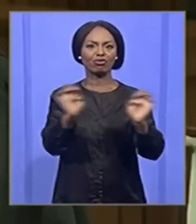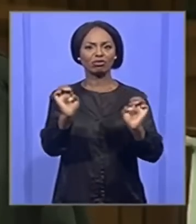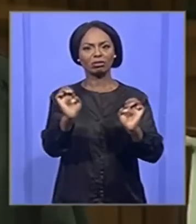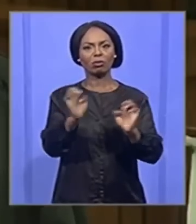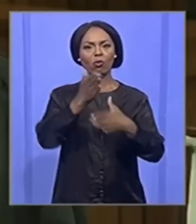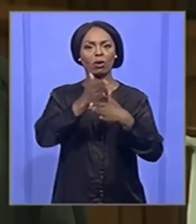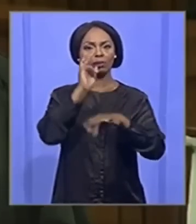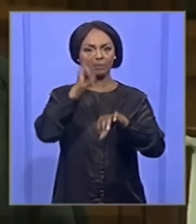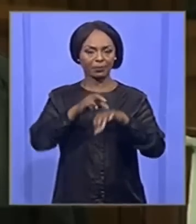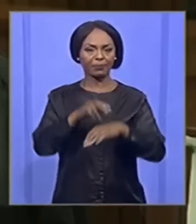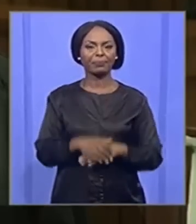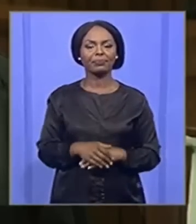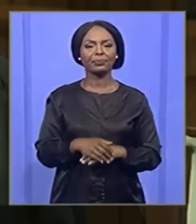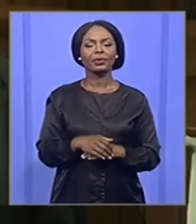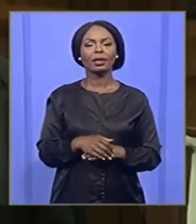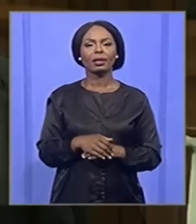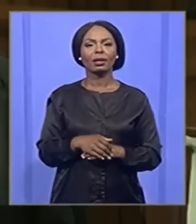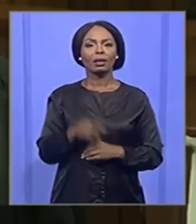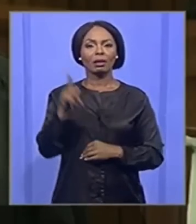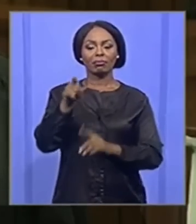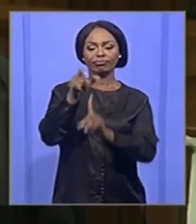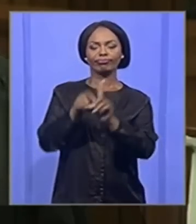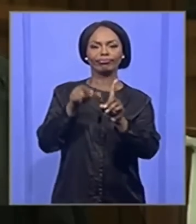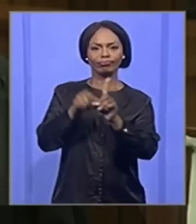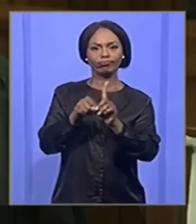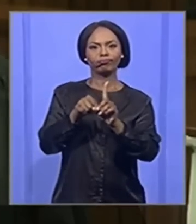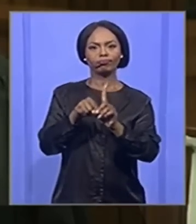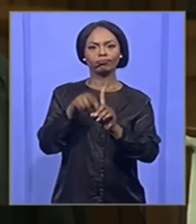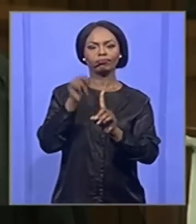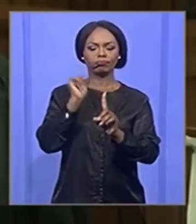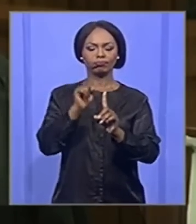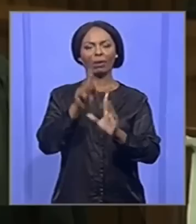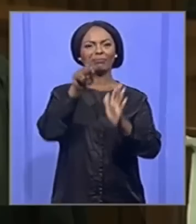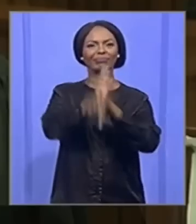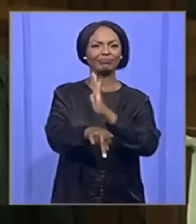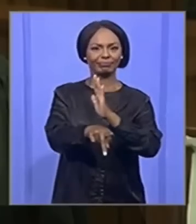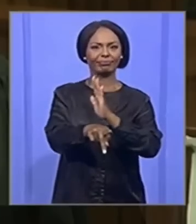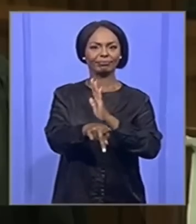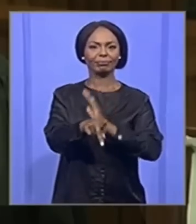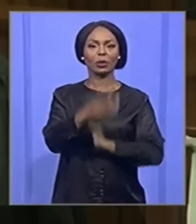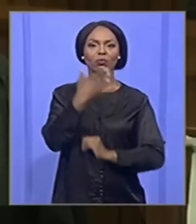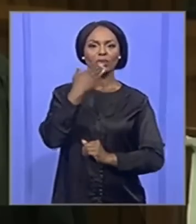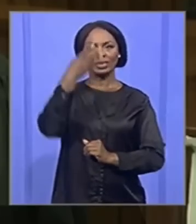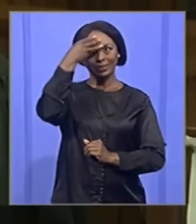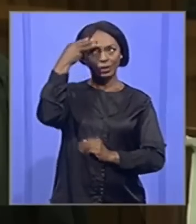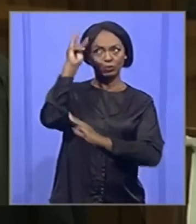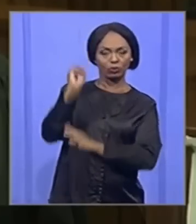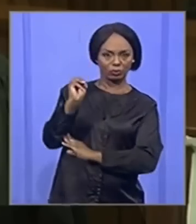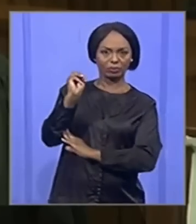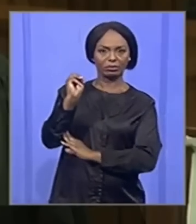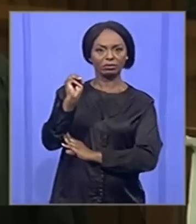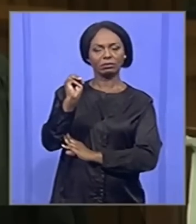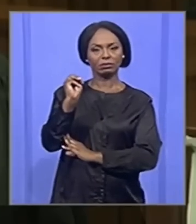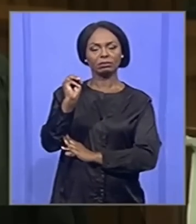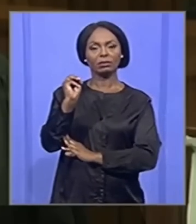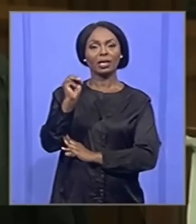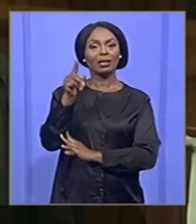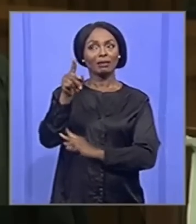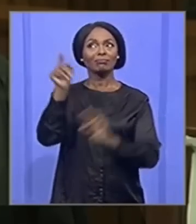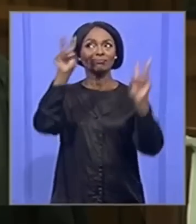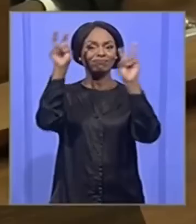was briefed that the person to be eliminated or killed was Senzo Meyiwa, and the matter